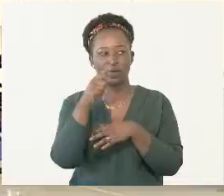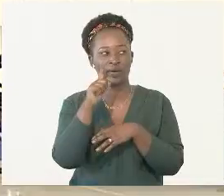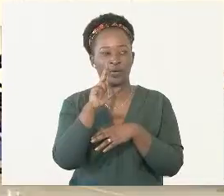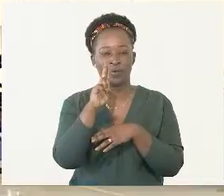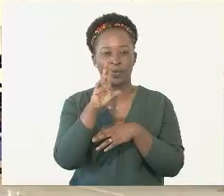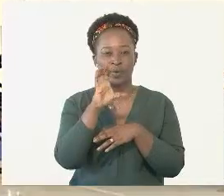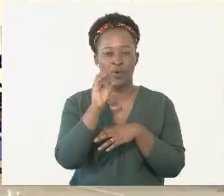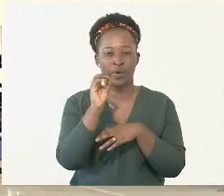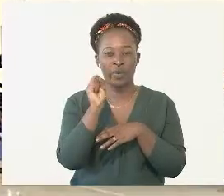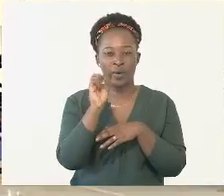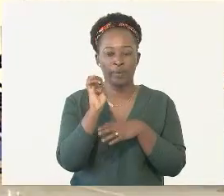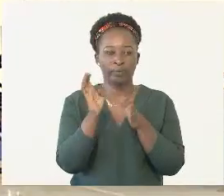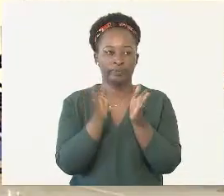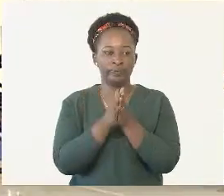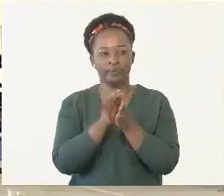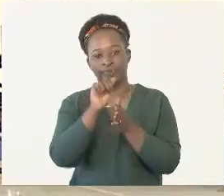and